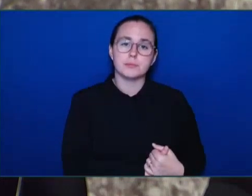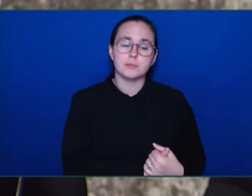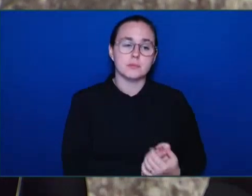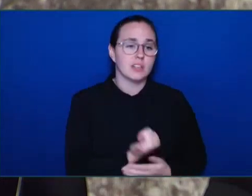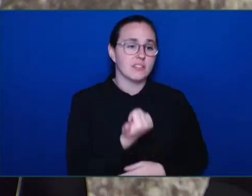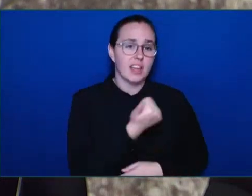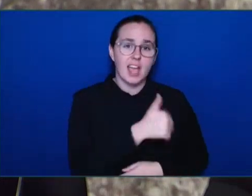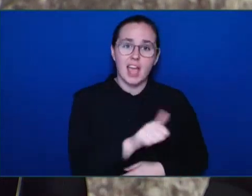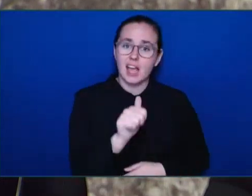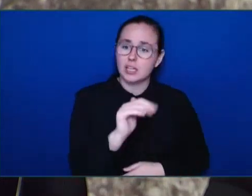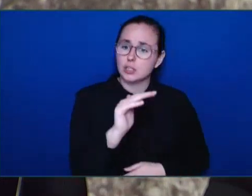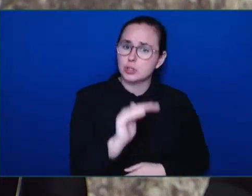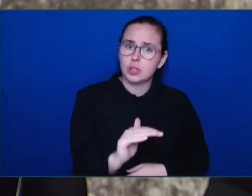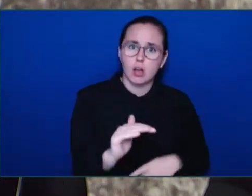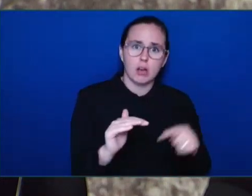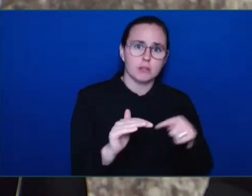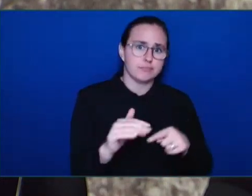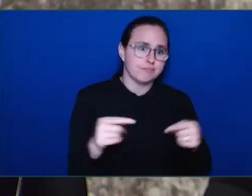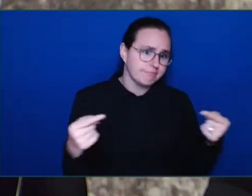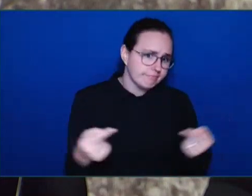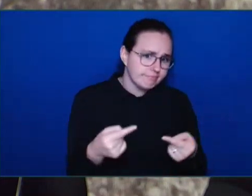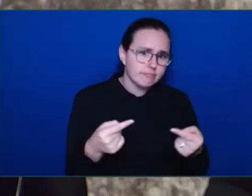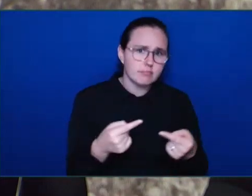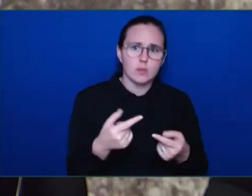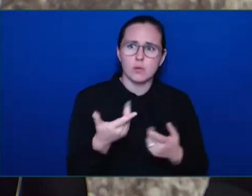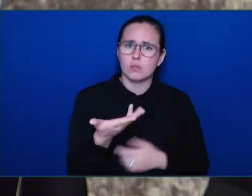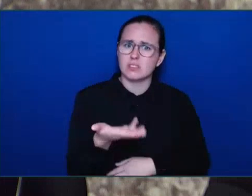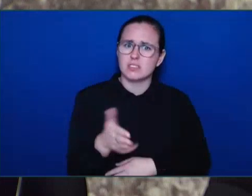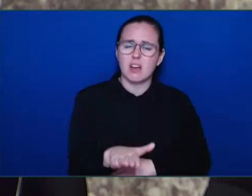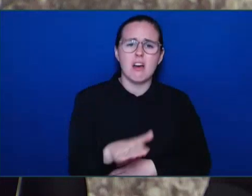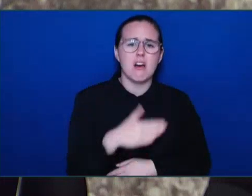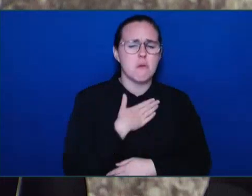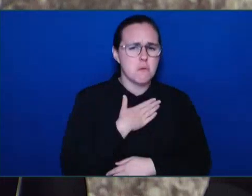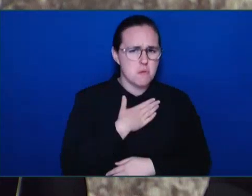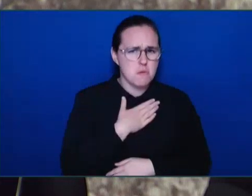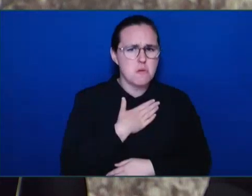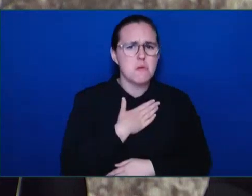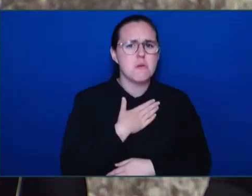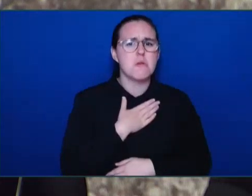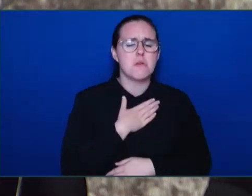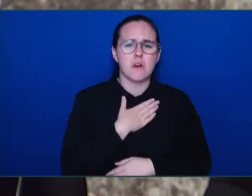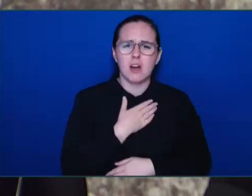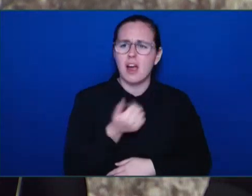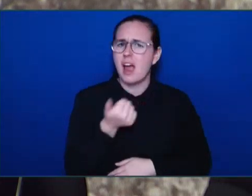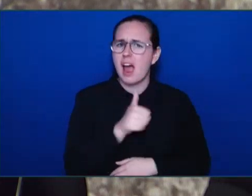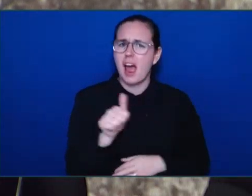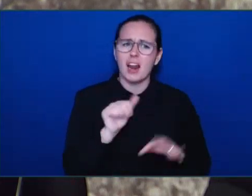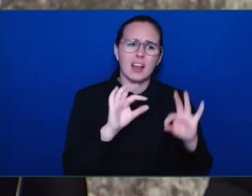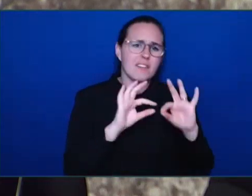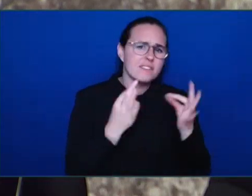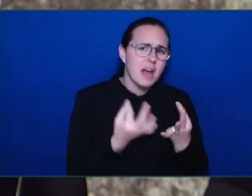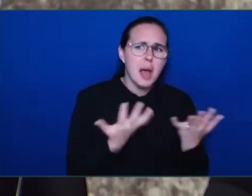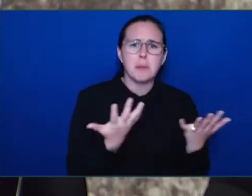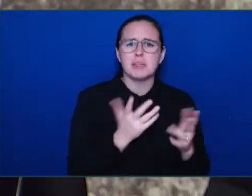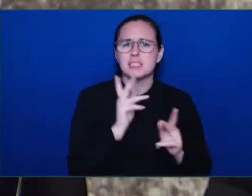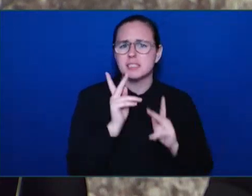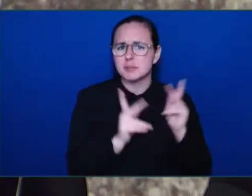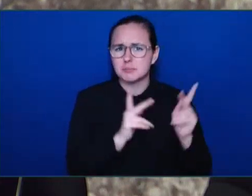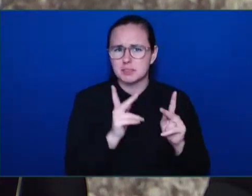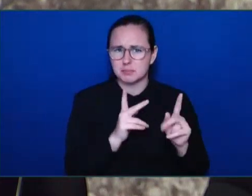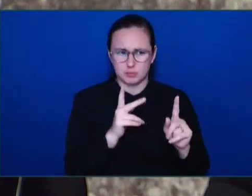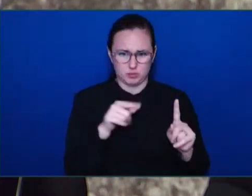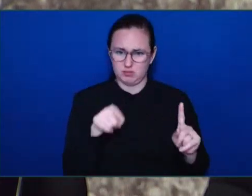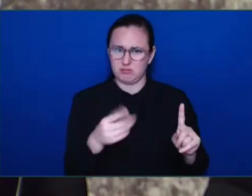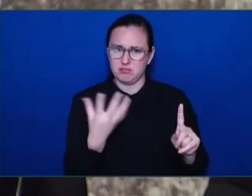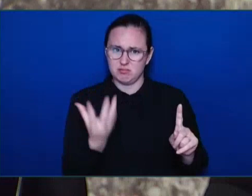out to anybody connected with those children and youth. When a child or youth from care is missing, every